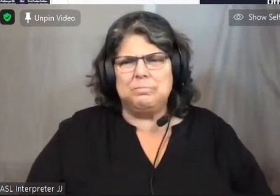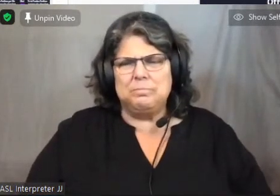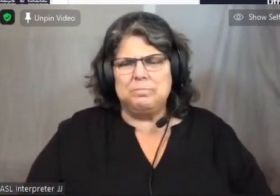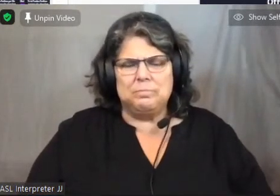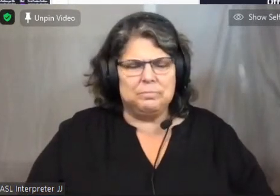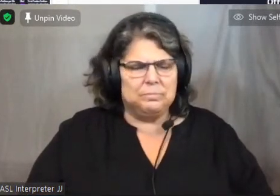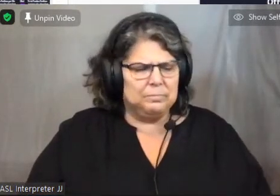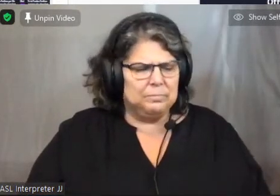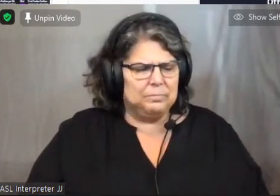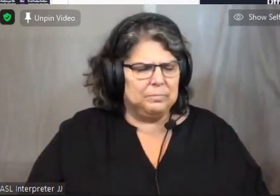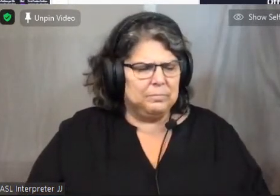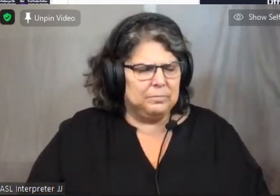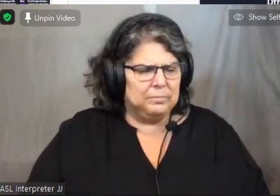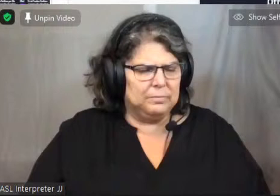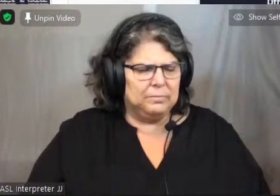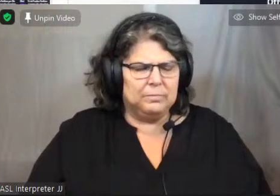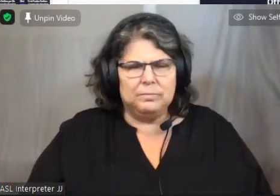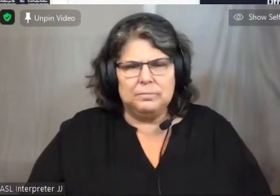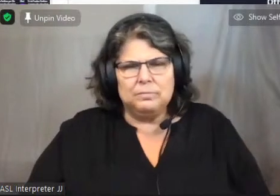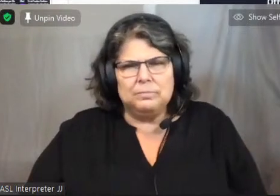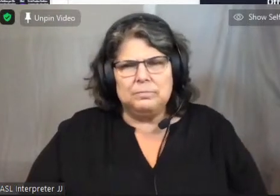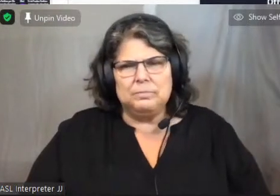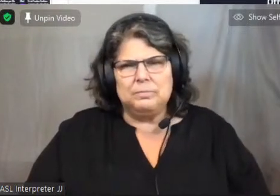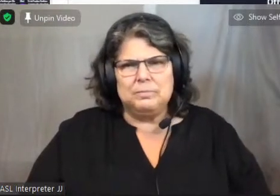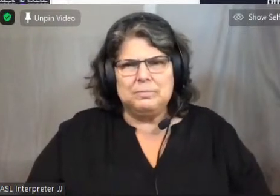Exit share screen.